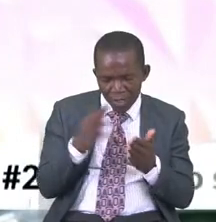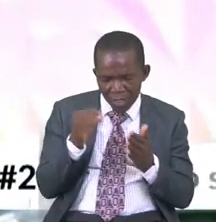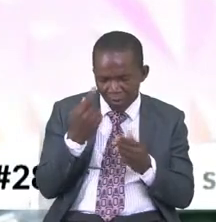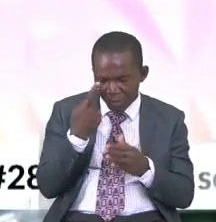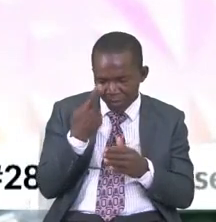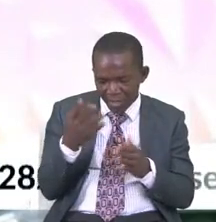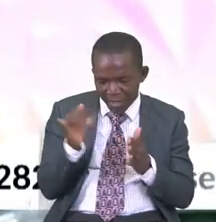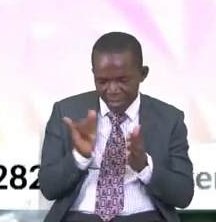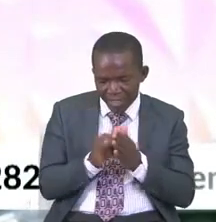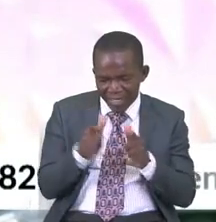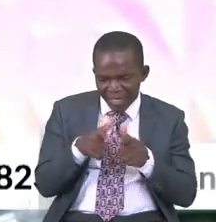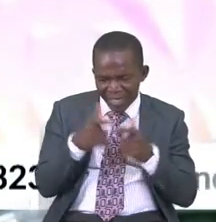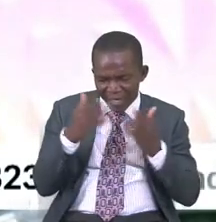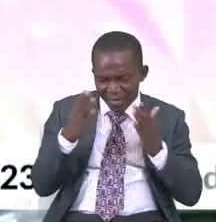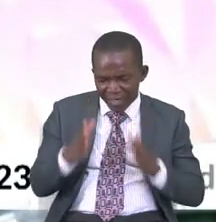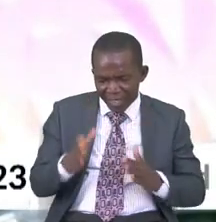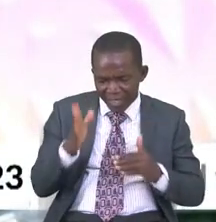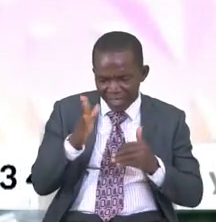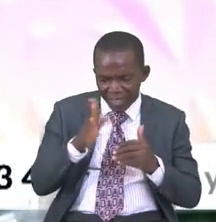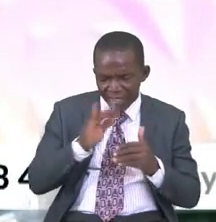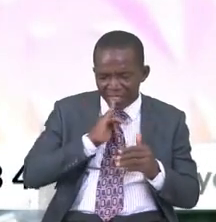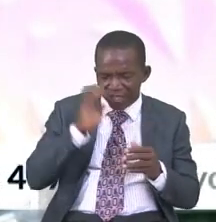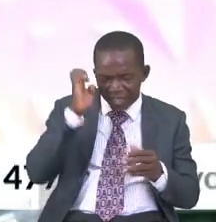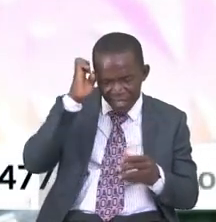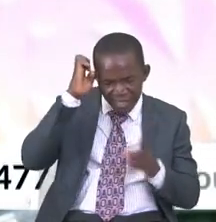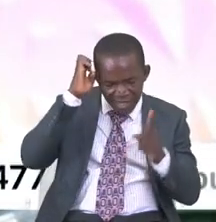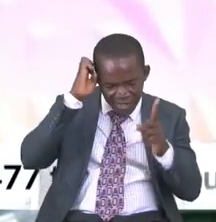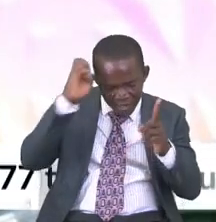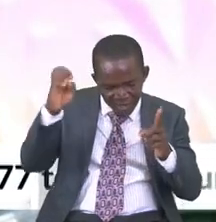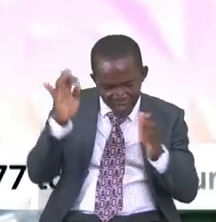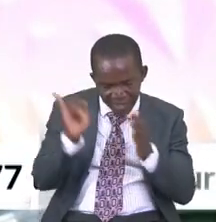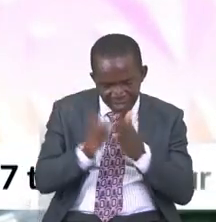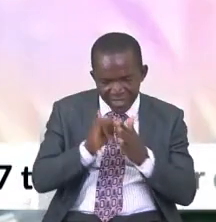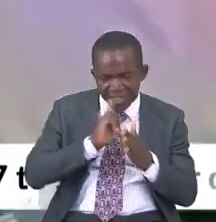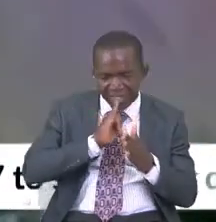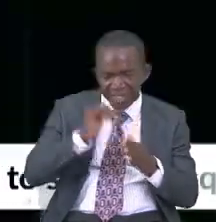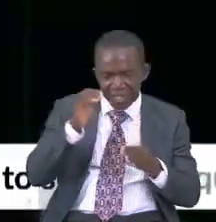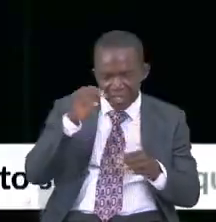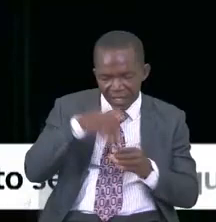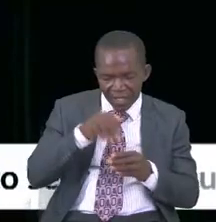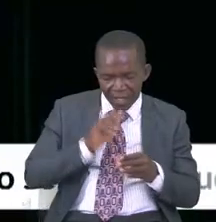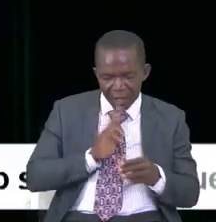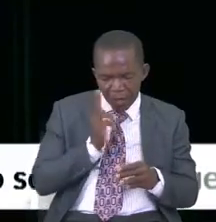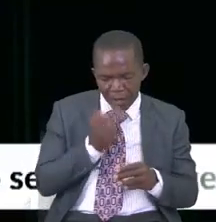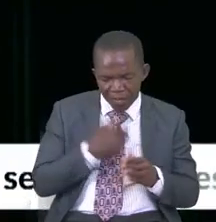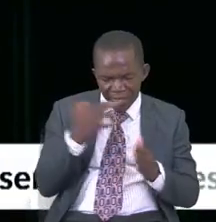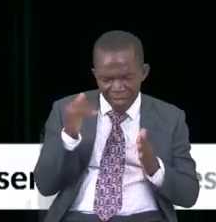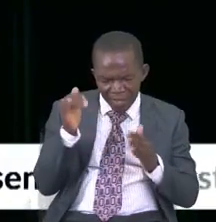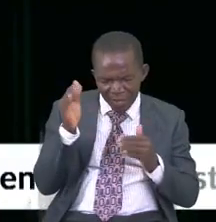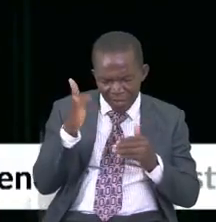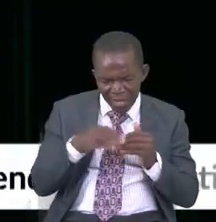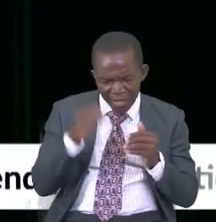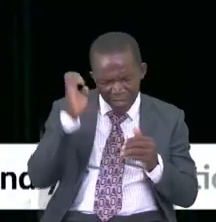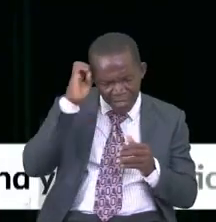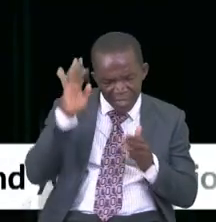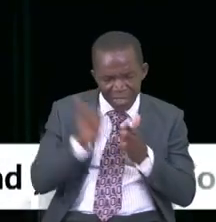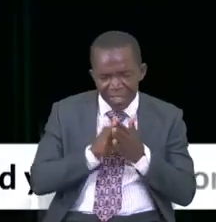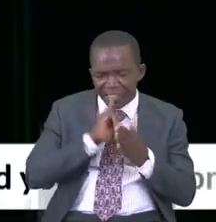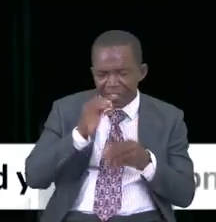is he that is with us than he that can ever be against us. Thank you for the church,